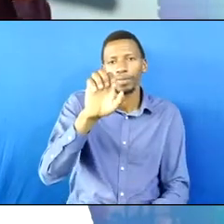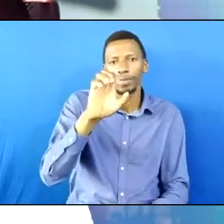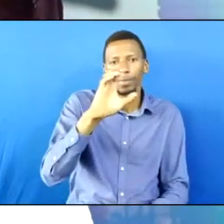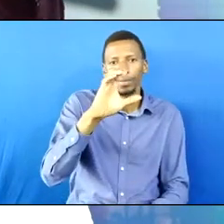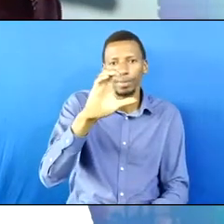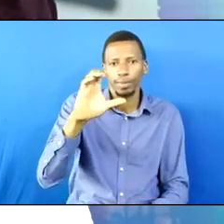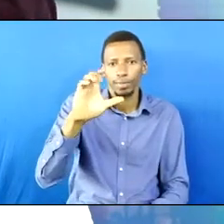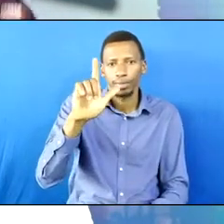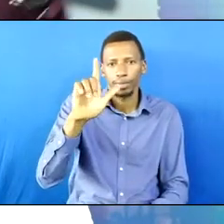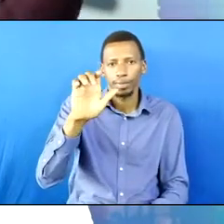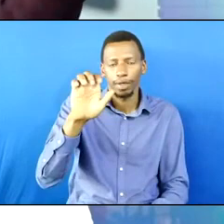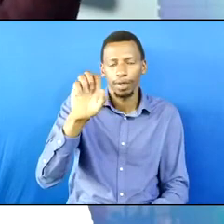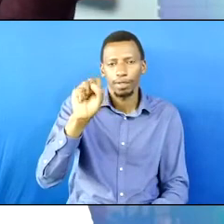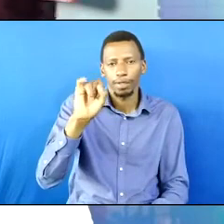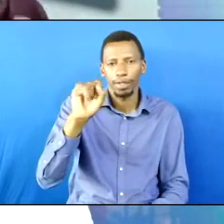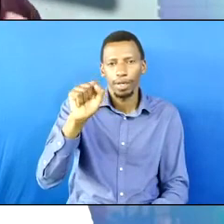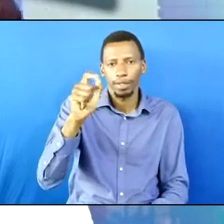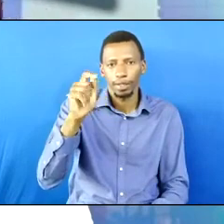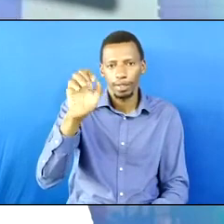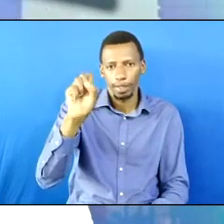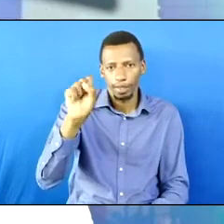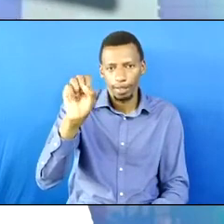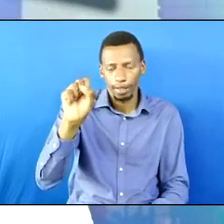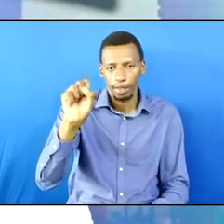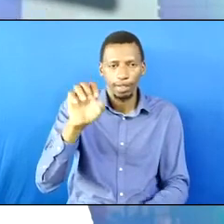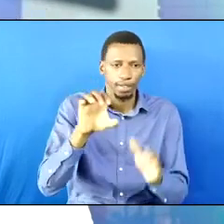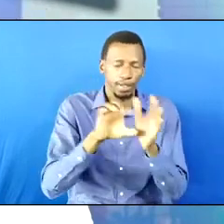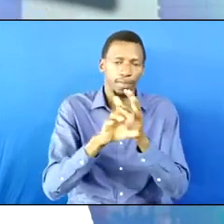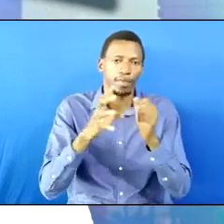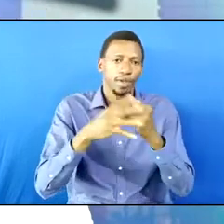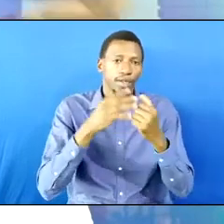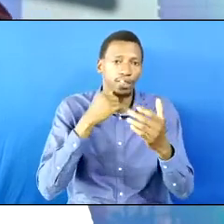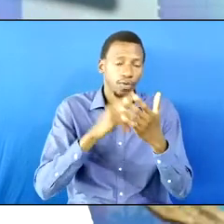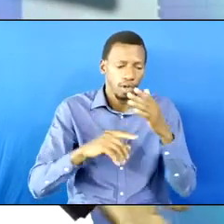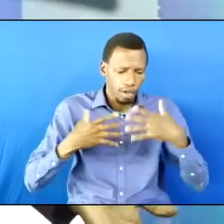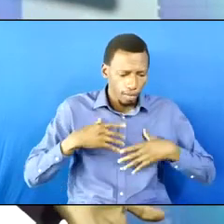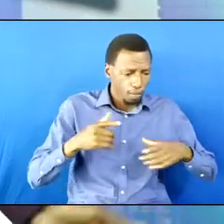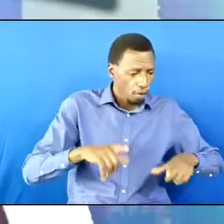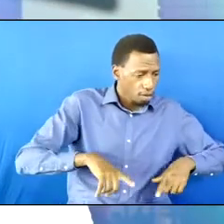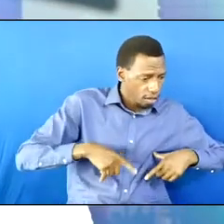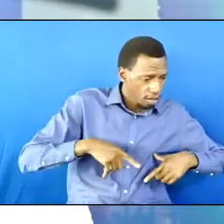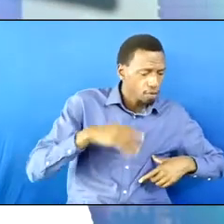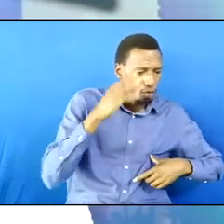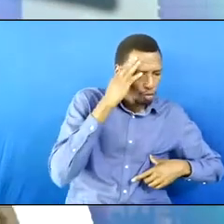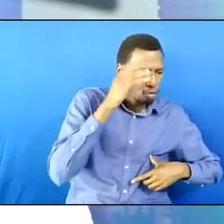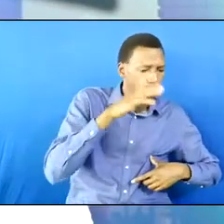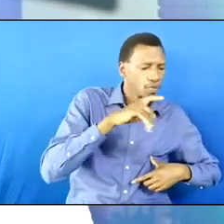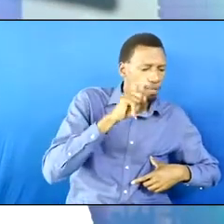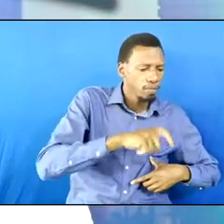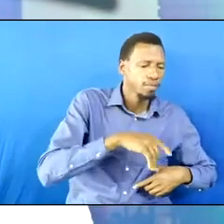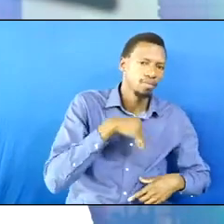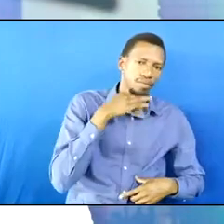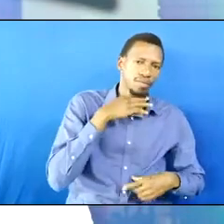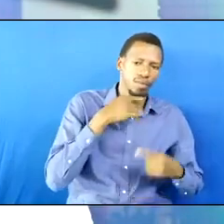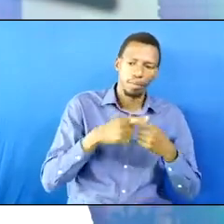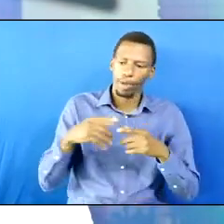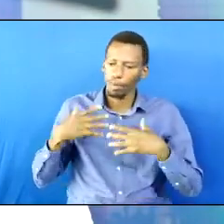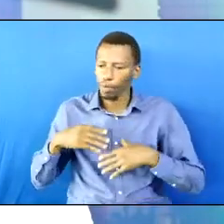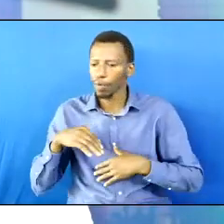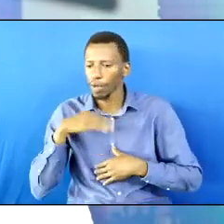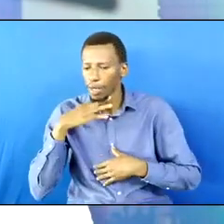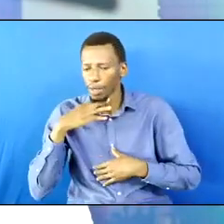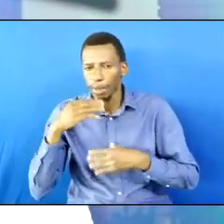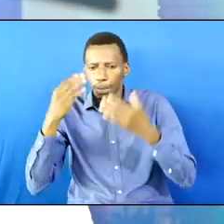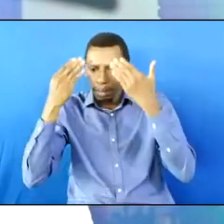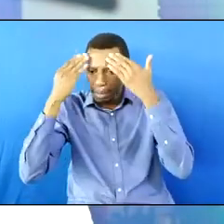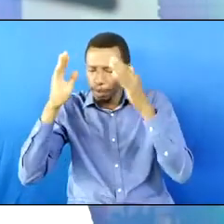chapter 9 verse 5. The living knows that they will die, but the dead know nothing. That's why I'm telling you that before that day comes